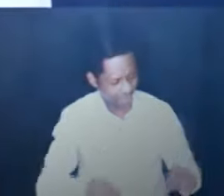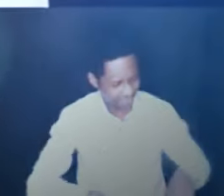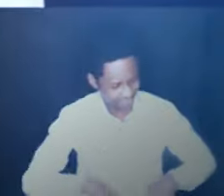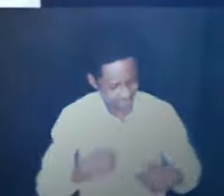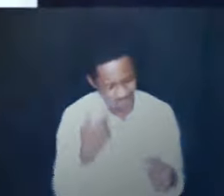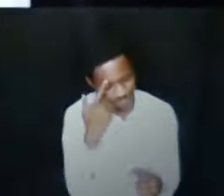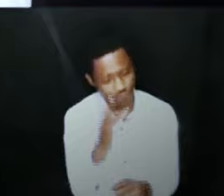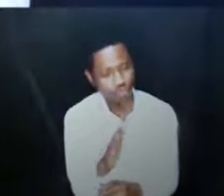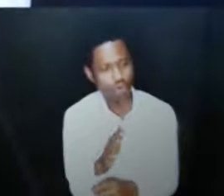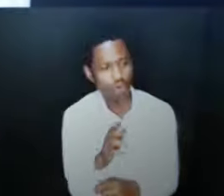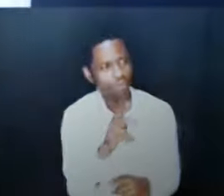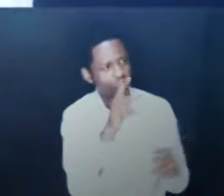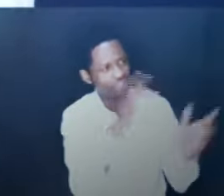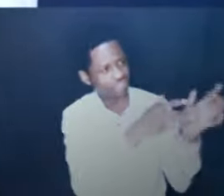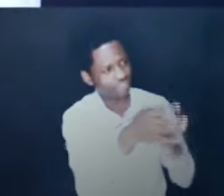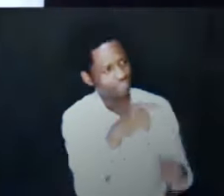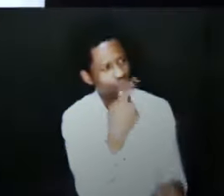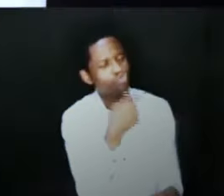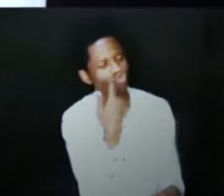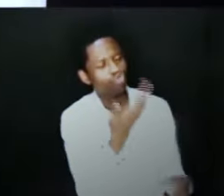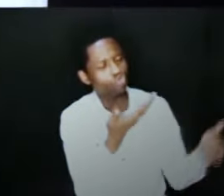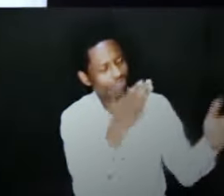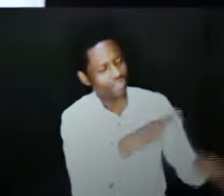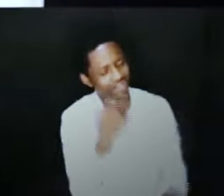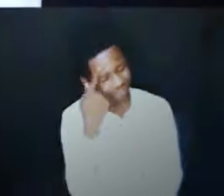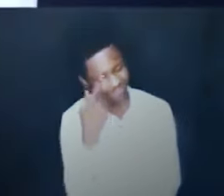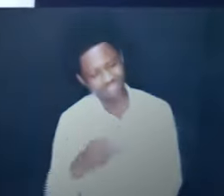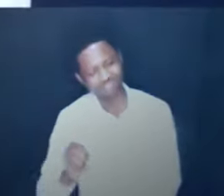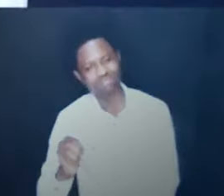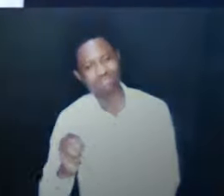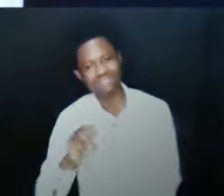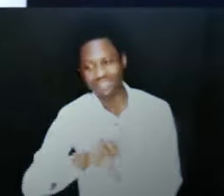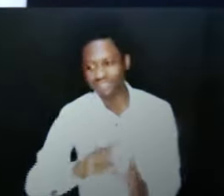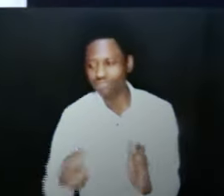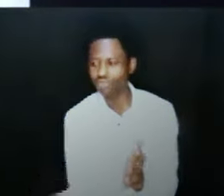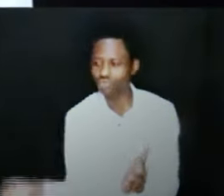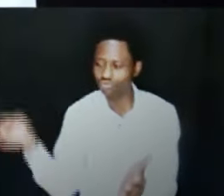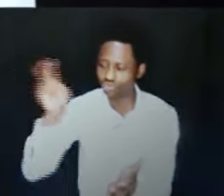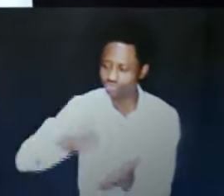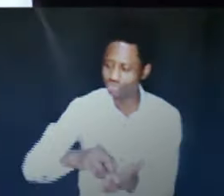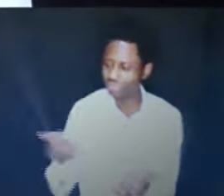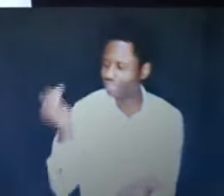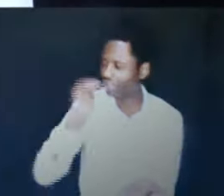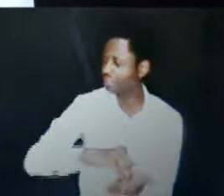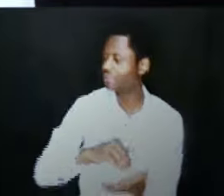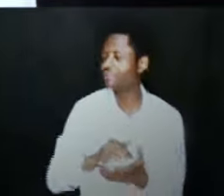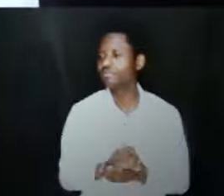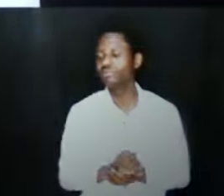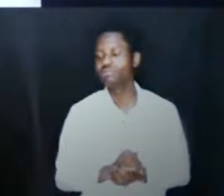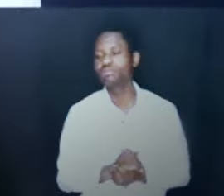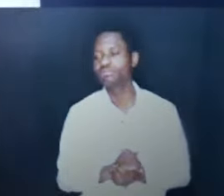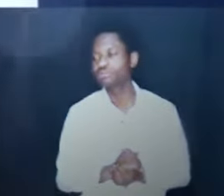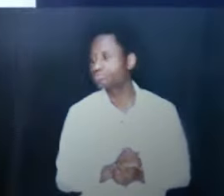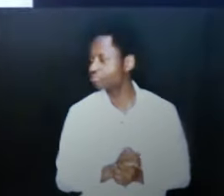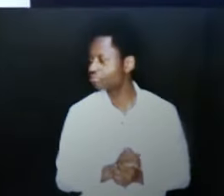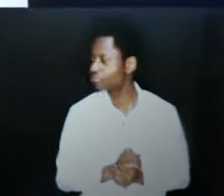him who died for them and was raised